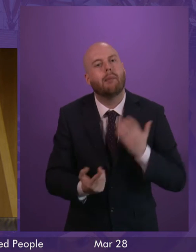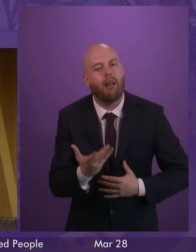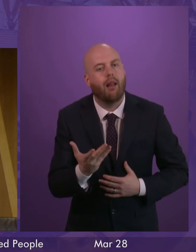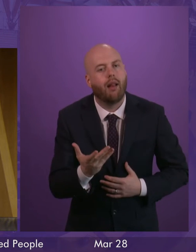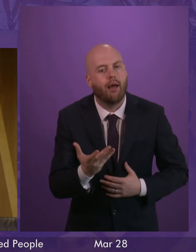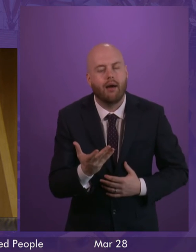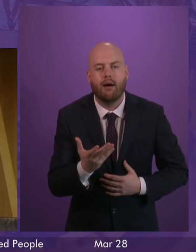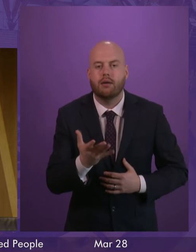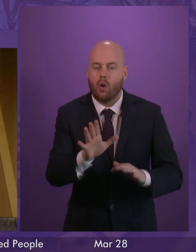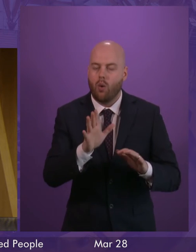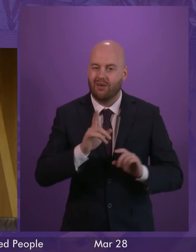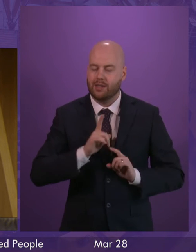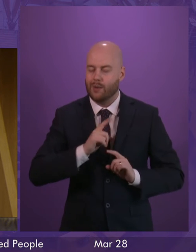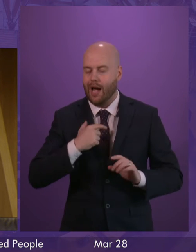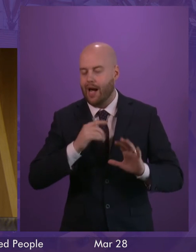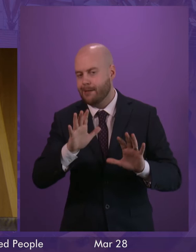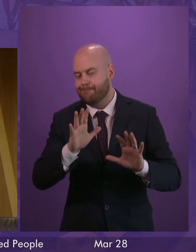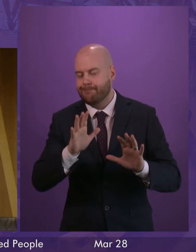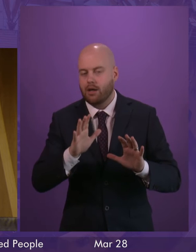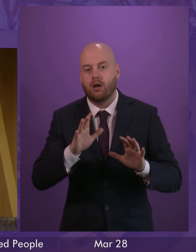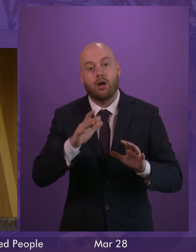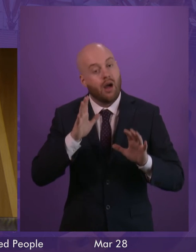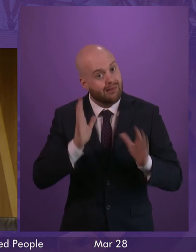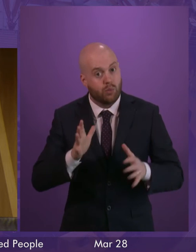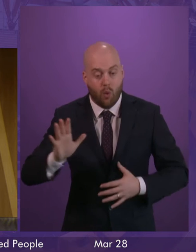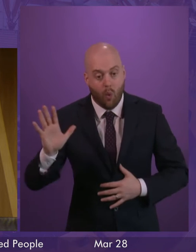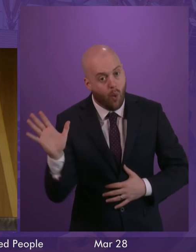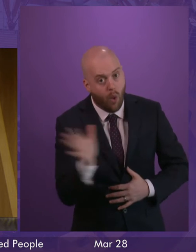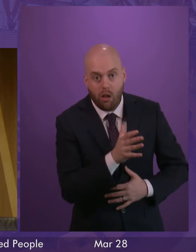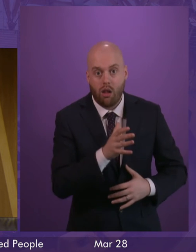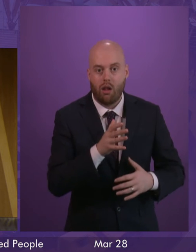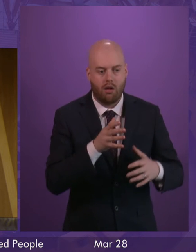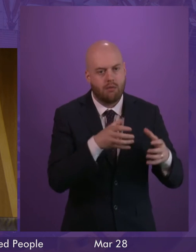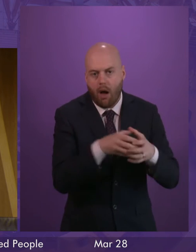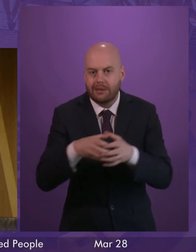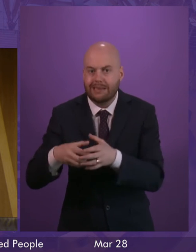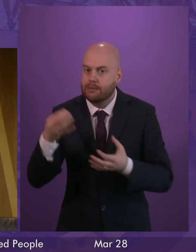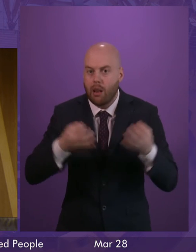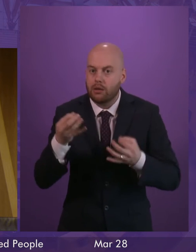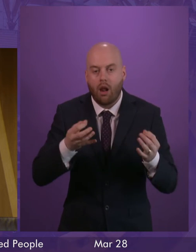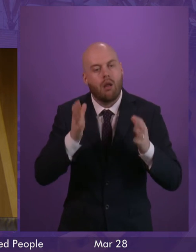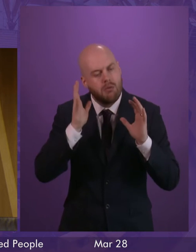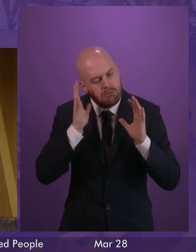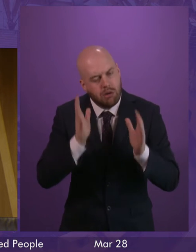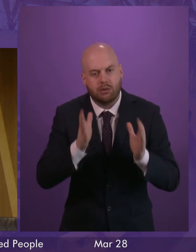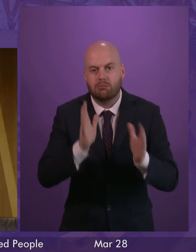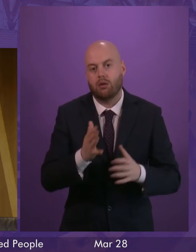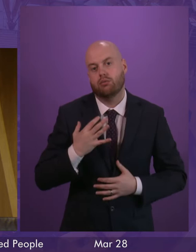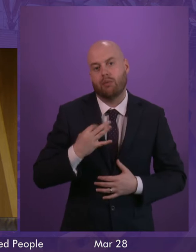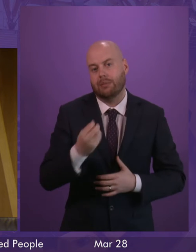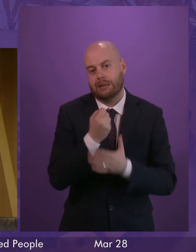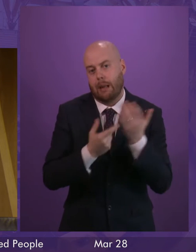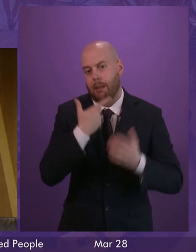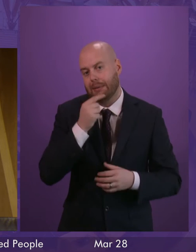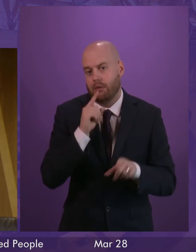to make sure that we work, all parties, mine especially, to make sure we're representative of the people in Scotland. And I've often asked,